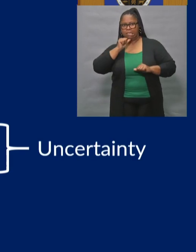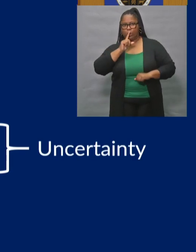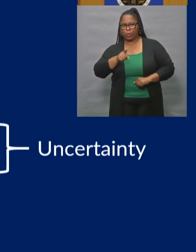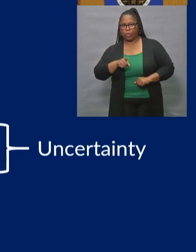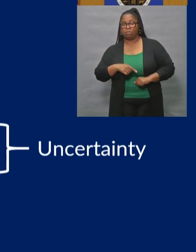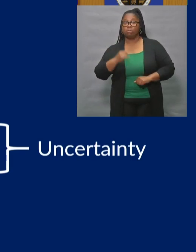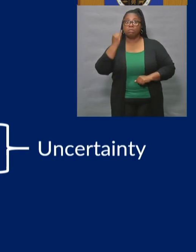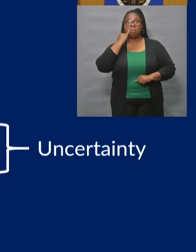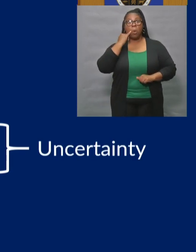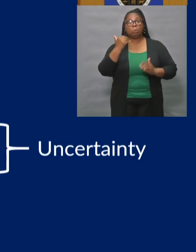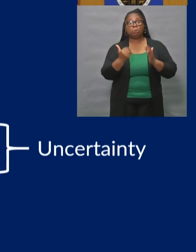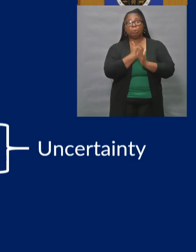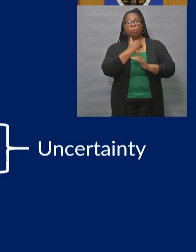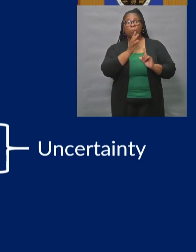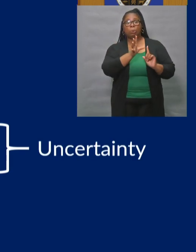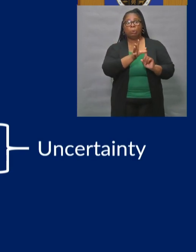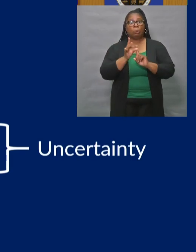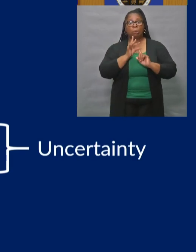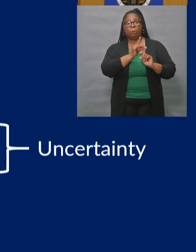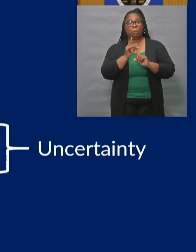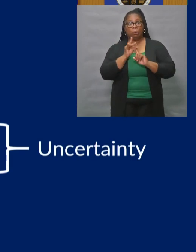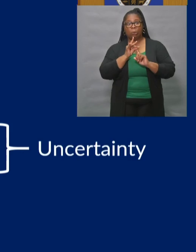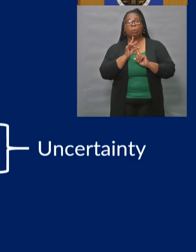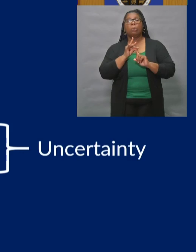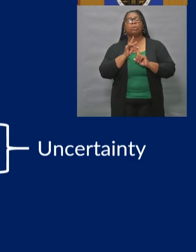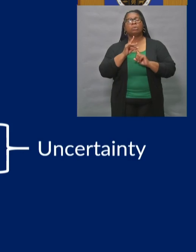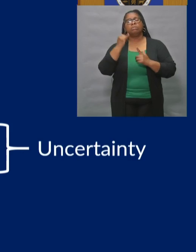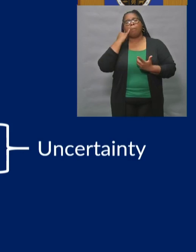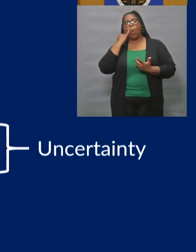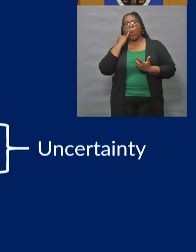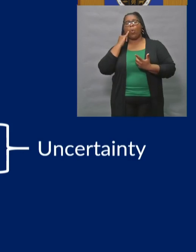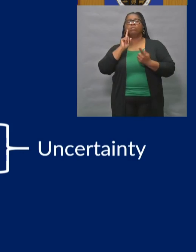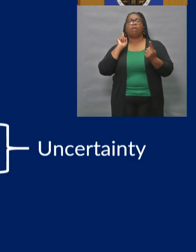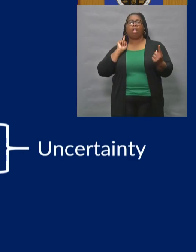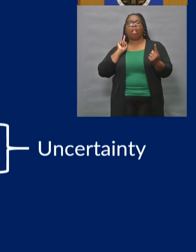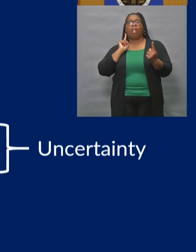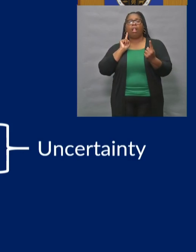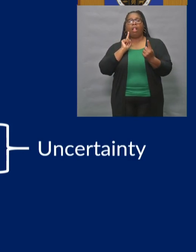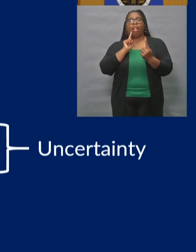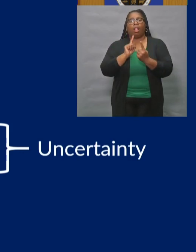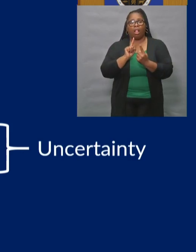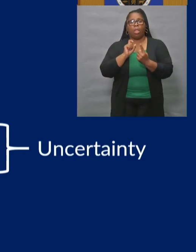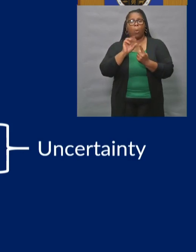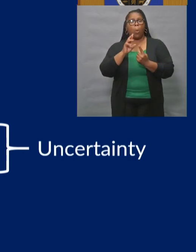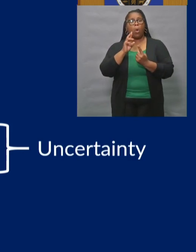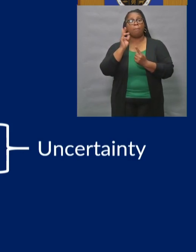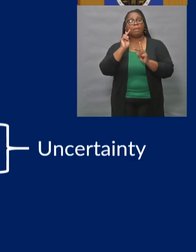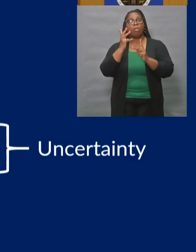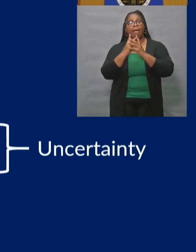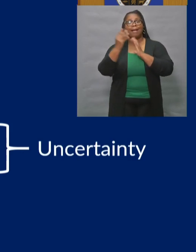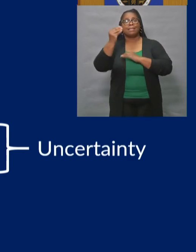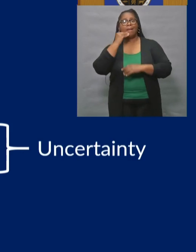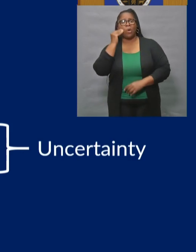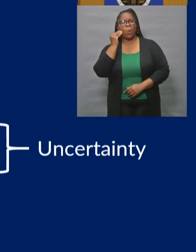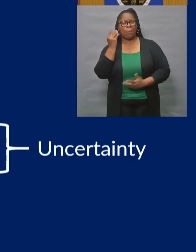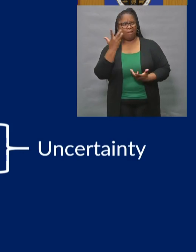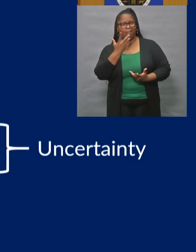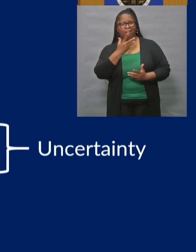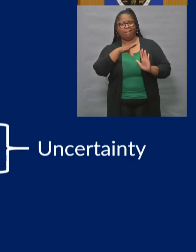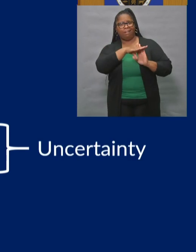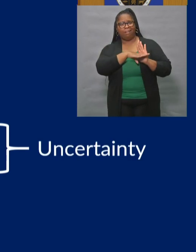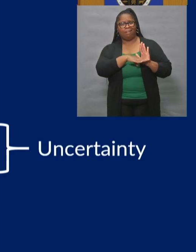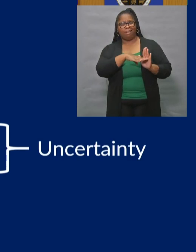of COVID-19 after physical distancing is lessened, or if people go outside of their homes and disregard the physical distancing orders, then the